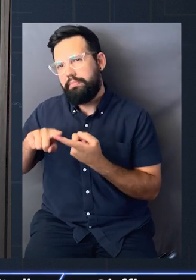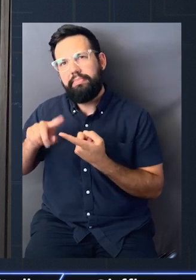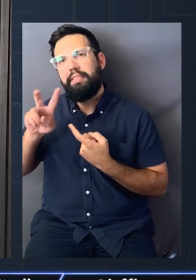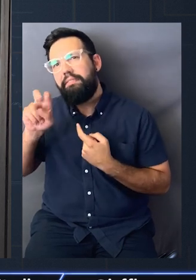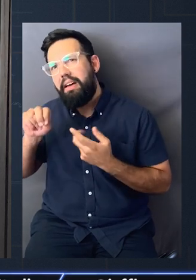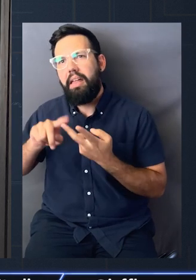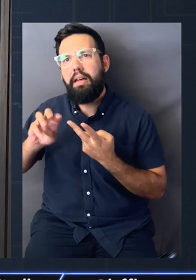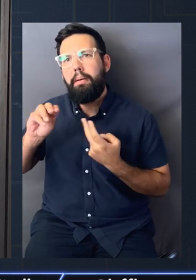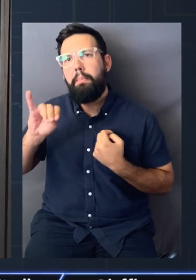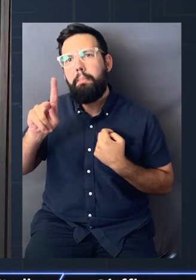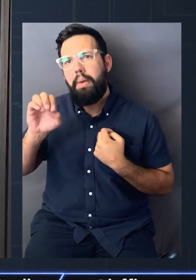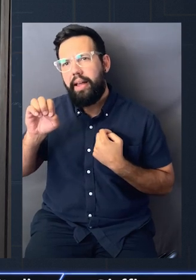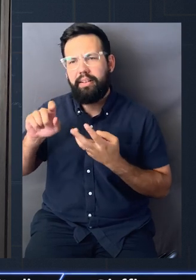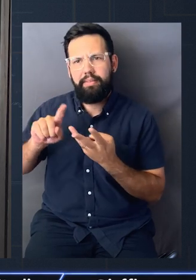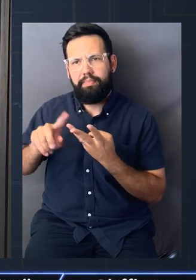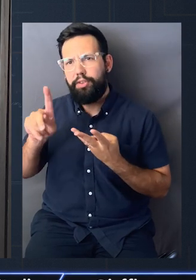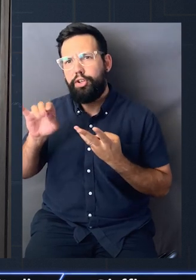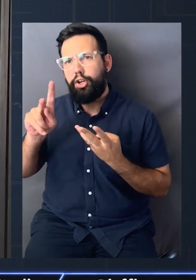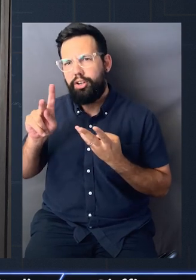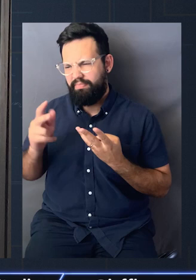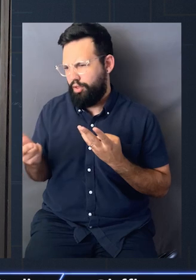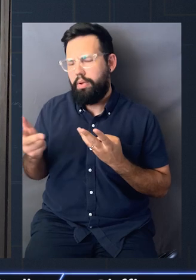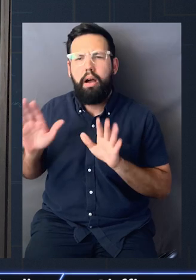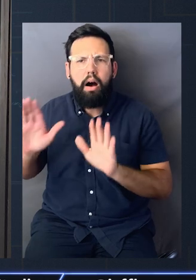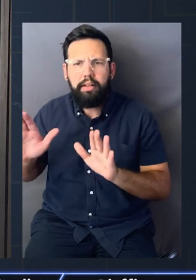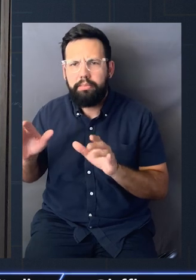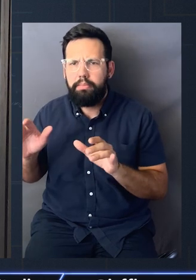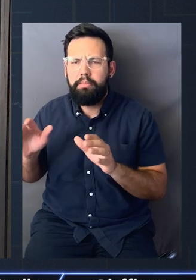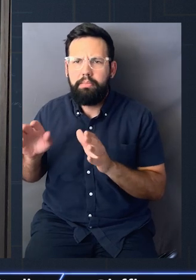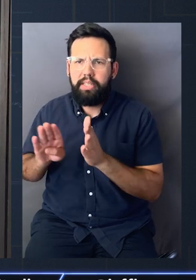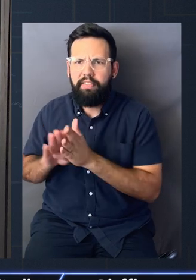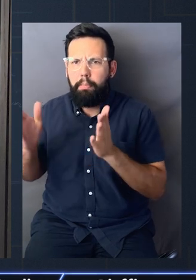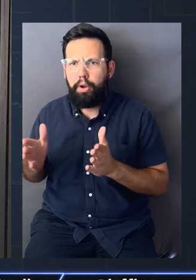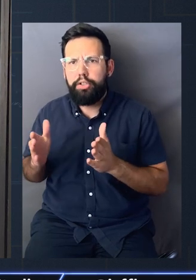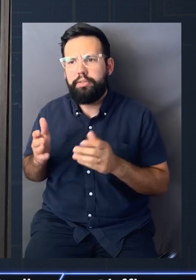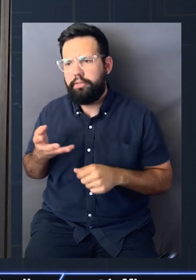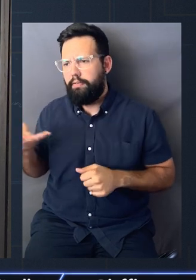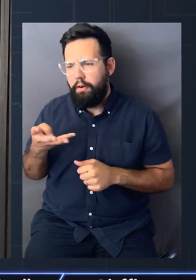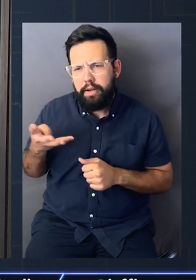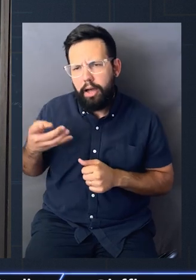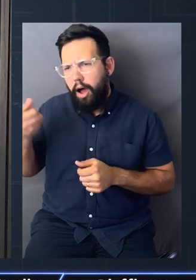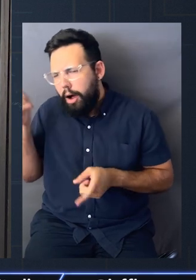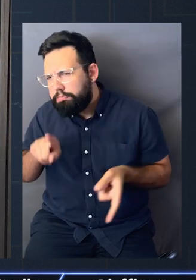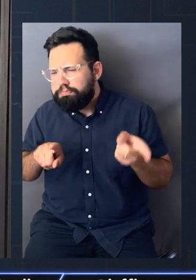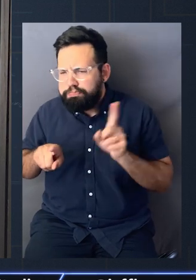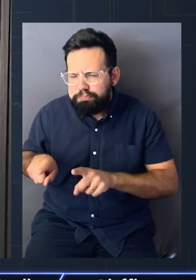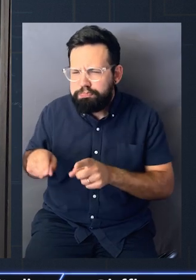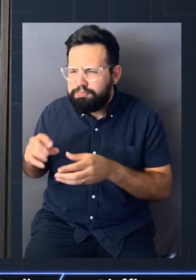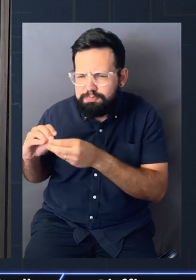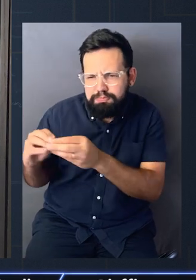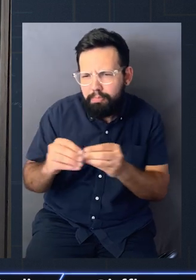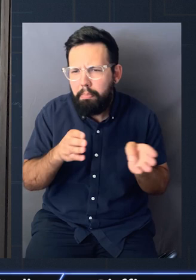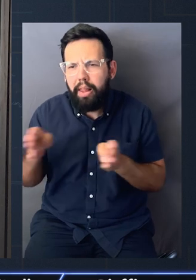and Mike and Kirk, my three awesome devs I worked with. We're walking across campus. We're strategizing. We're